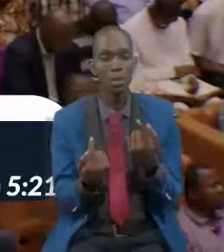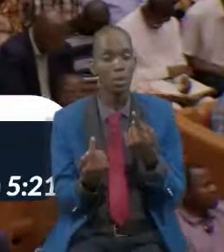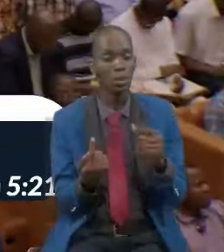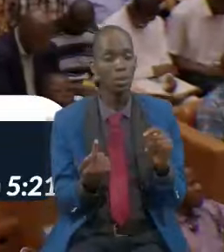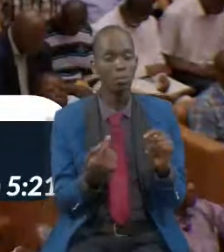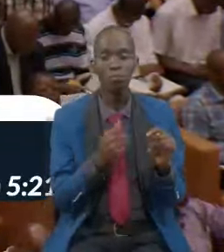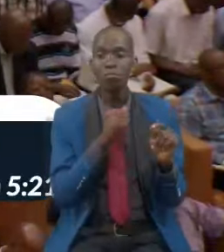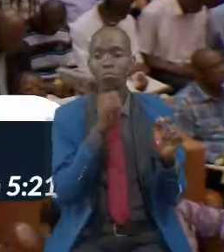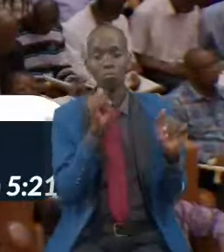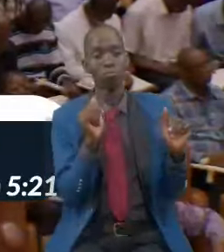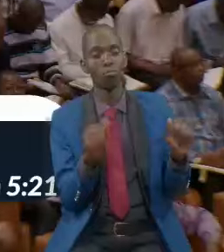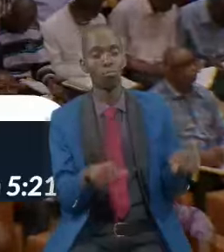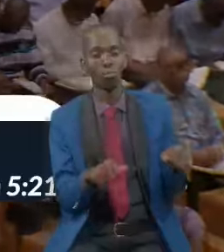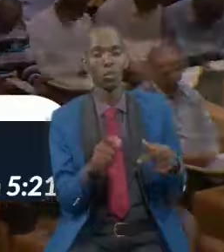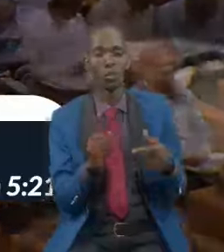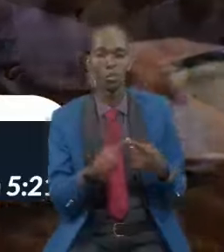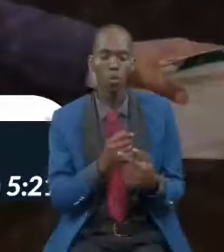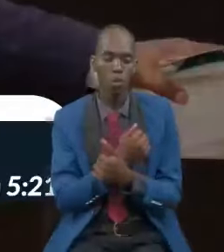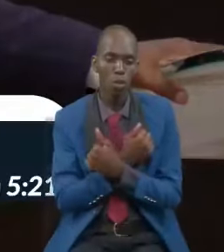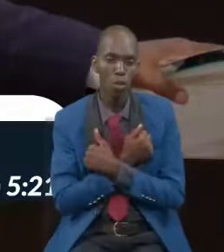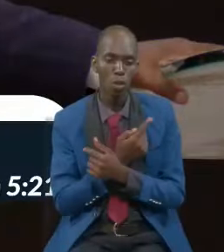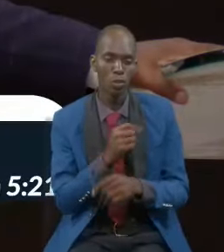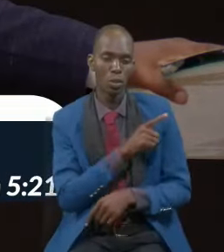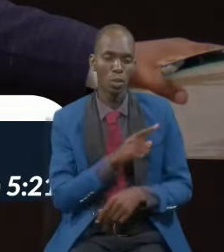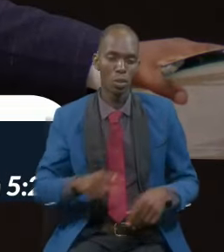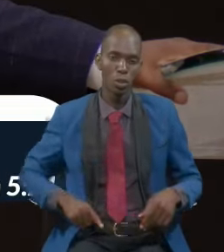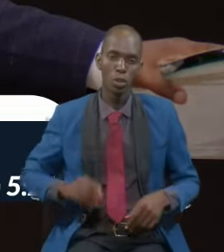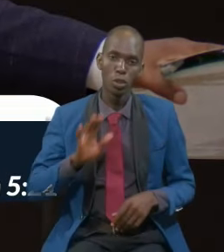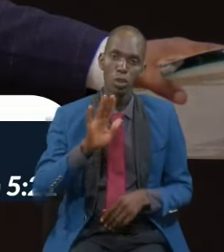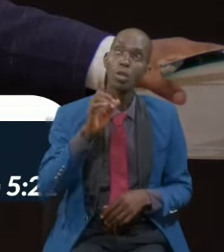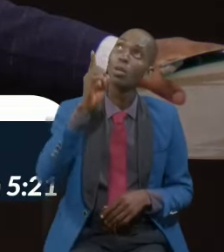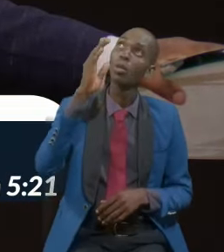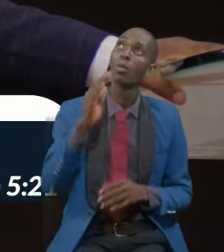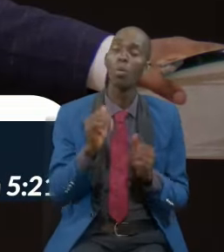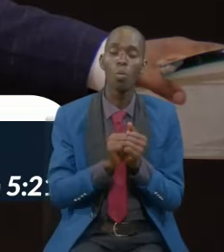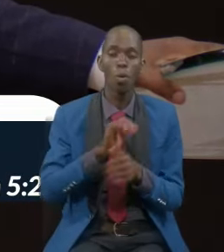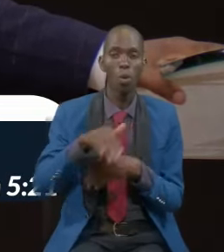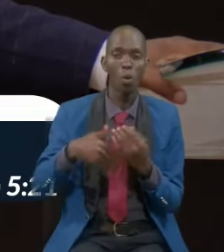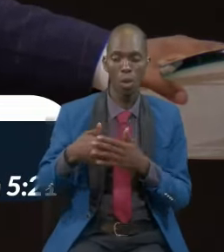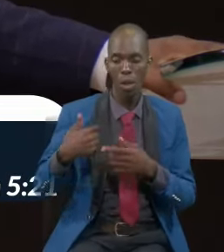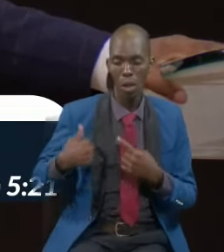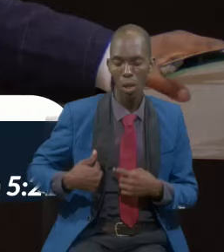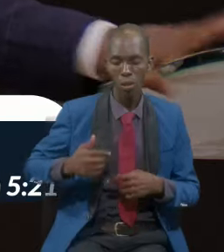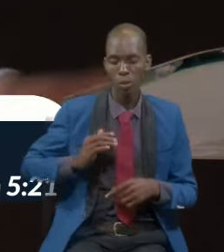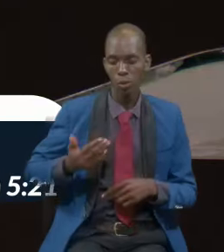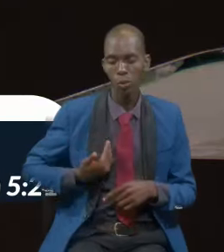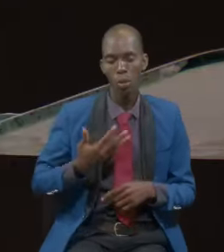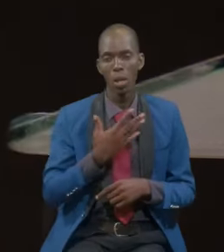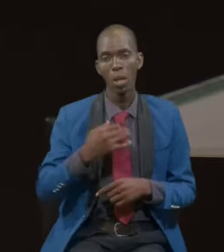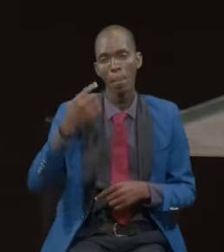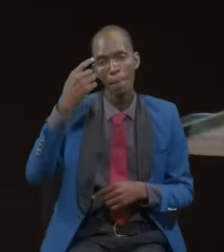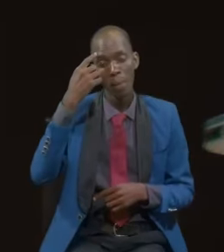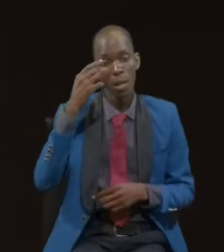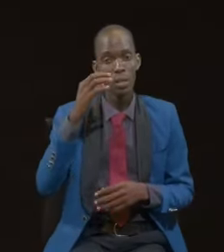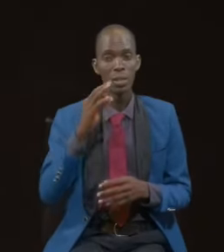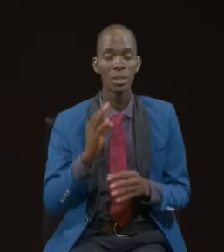inability to love the Lord your God with all your heart, with all your soul, with all your mind. If